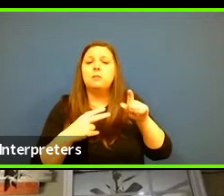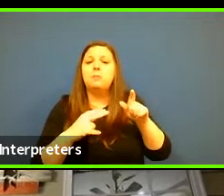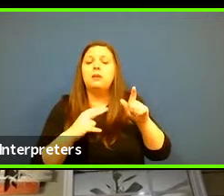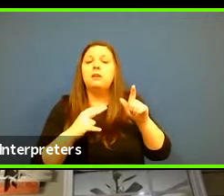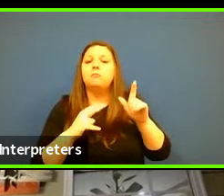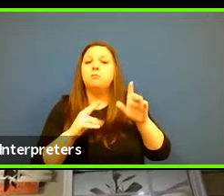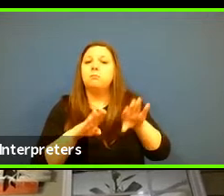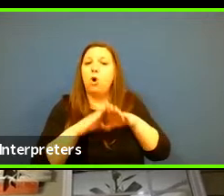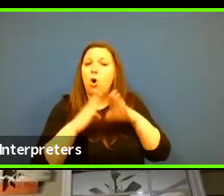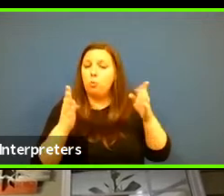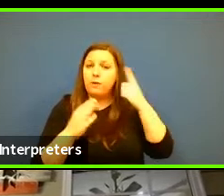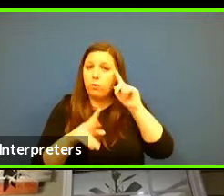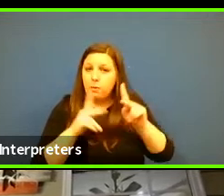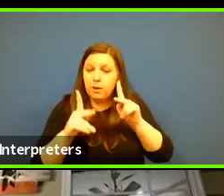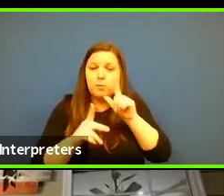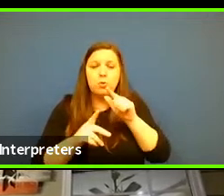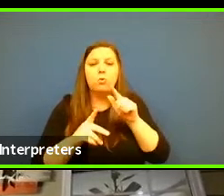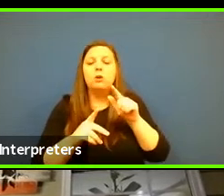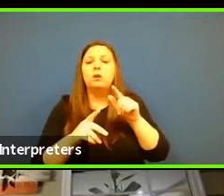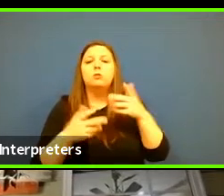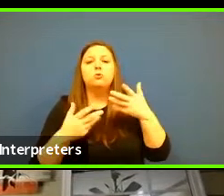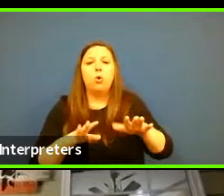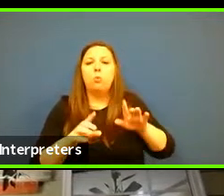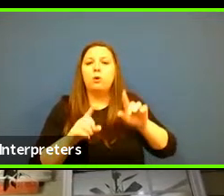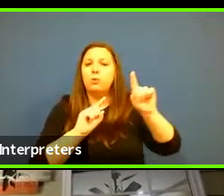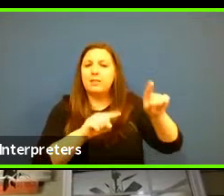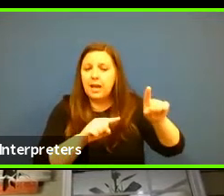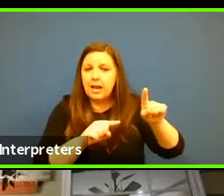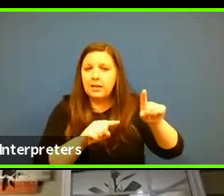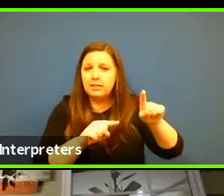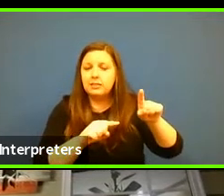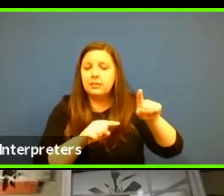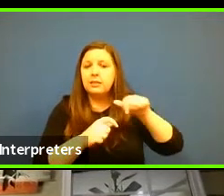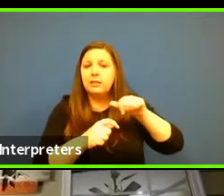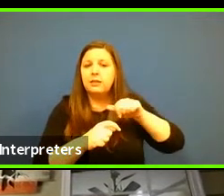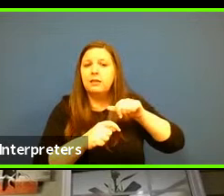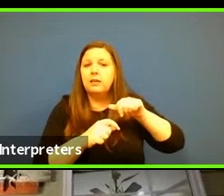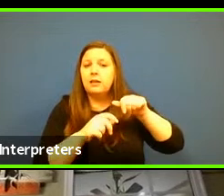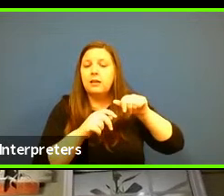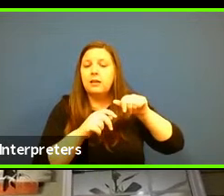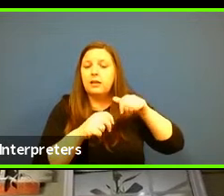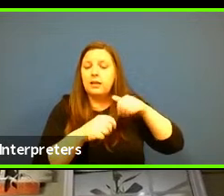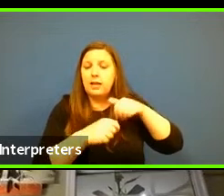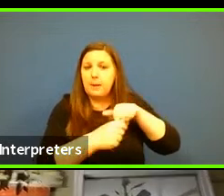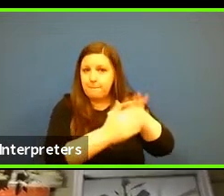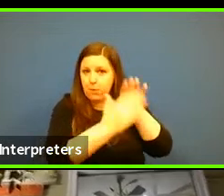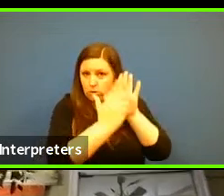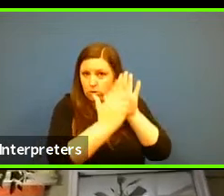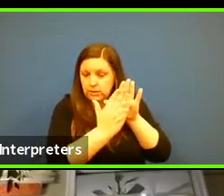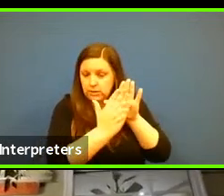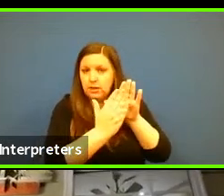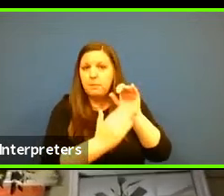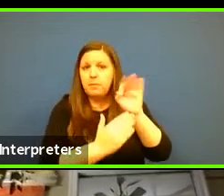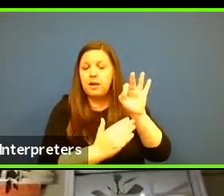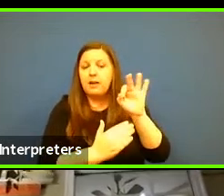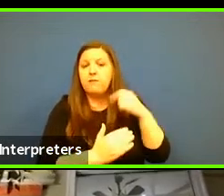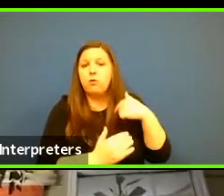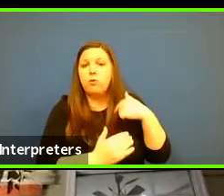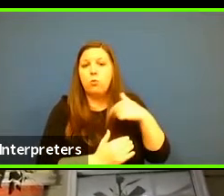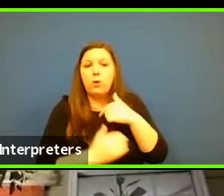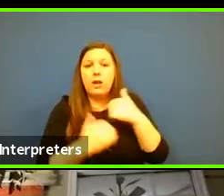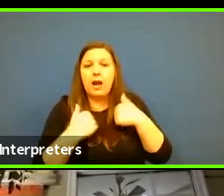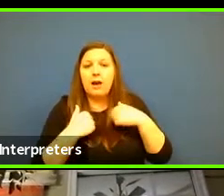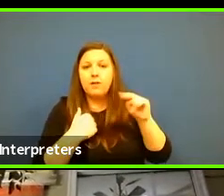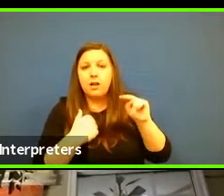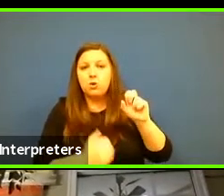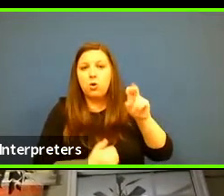person. But if we have a November 9th start date, then I believe meetings should begin in person